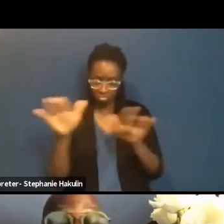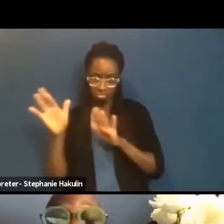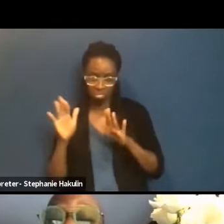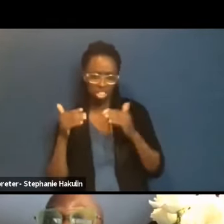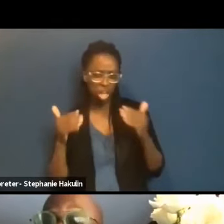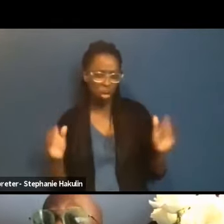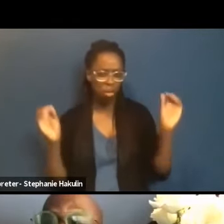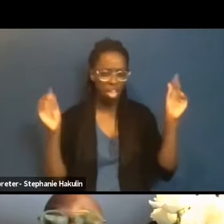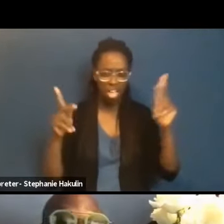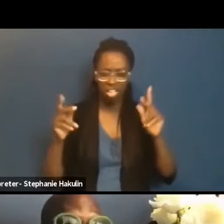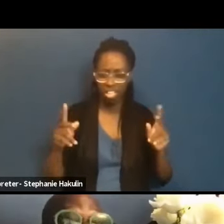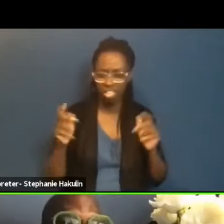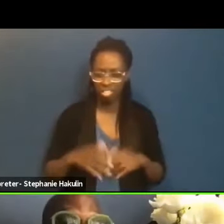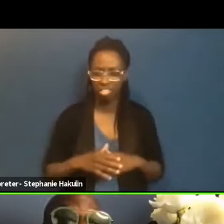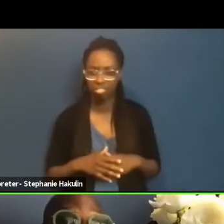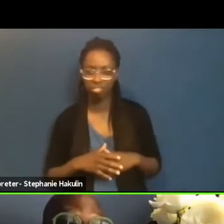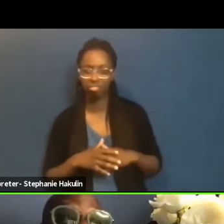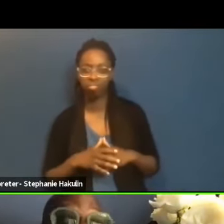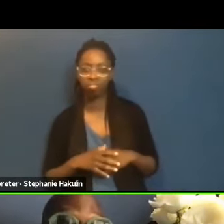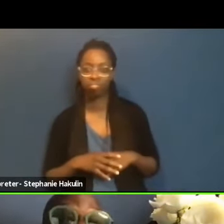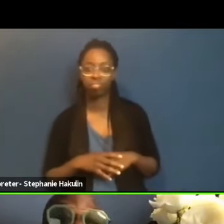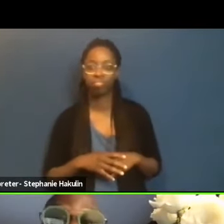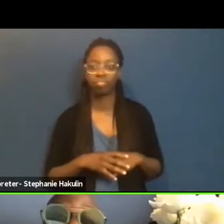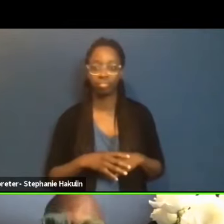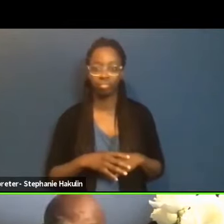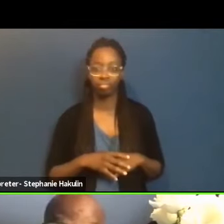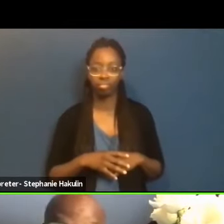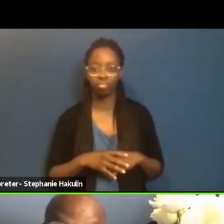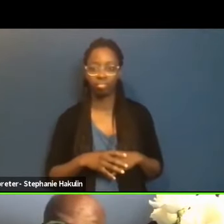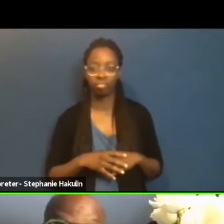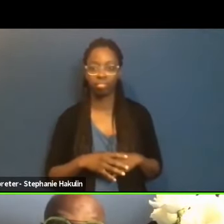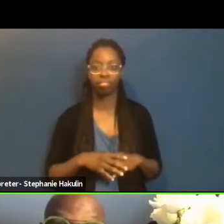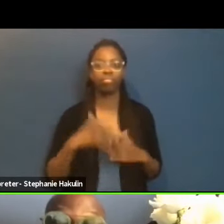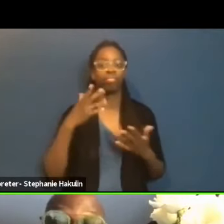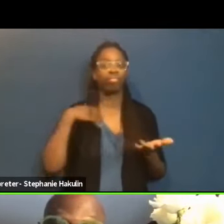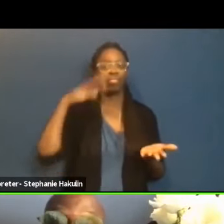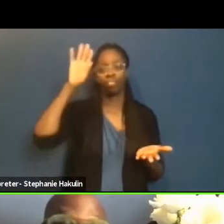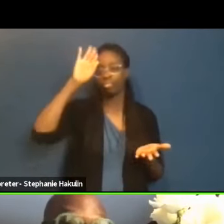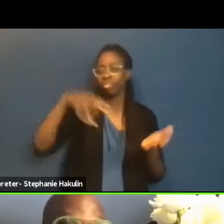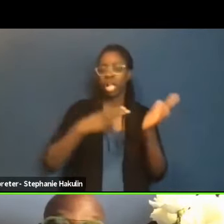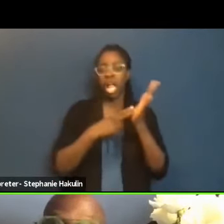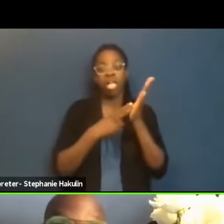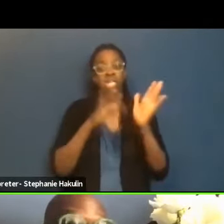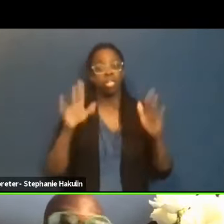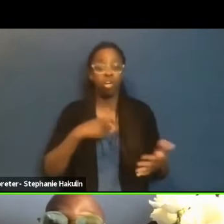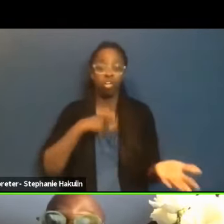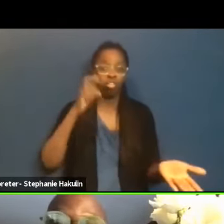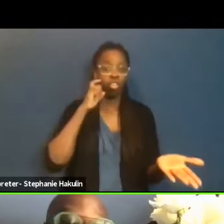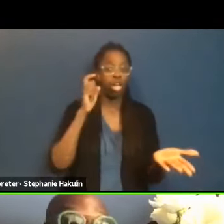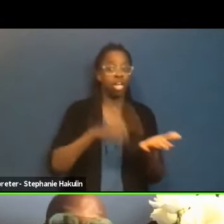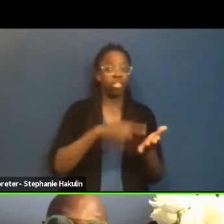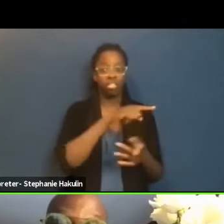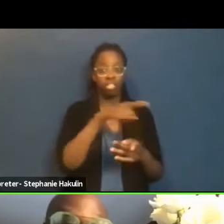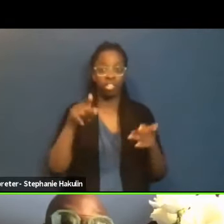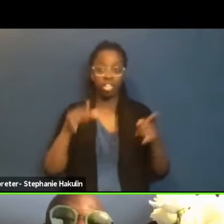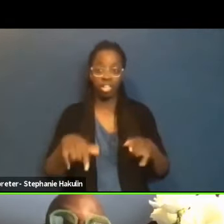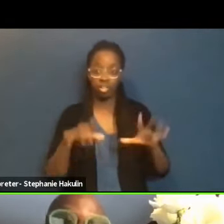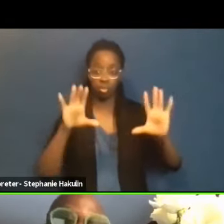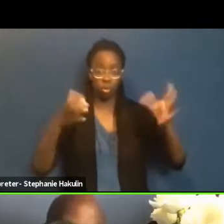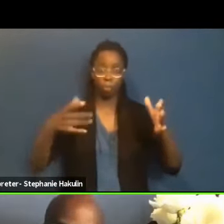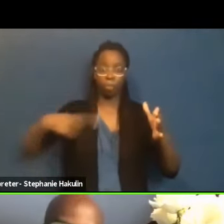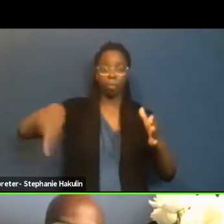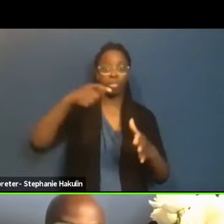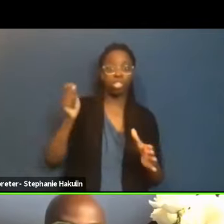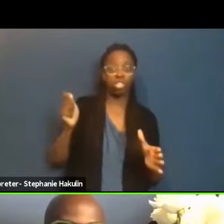what I mean? But I can honestly say that this group of judges, I don't know how we got